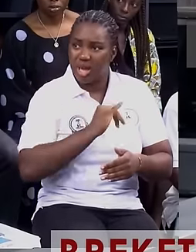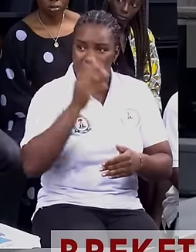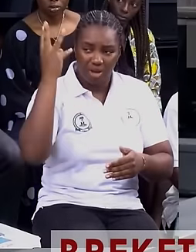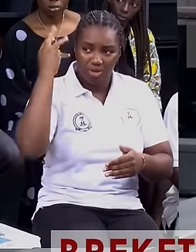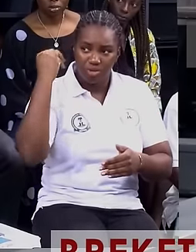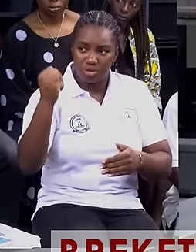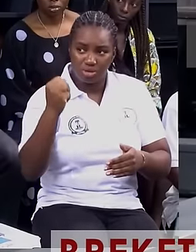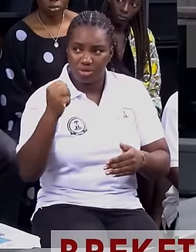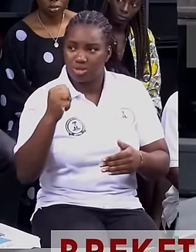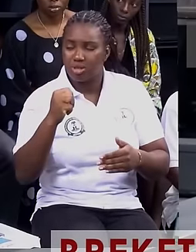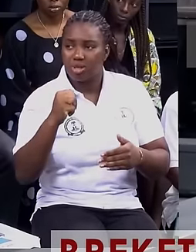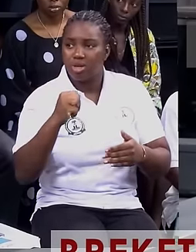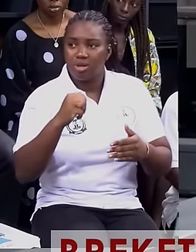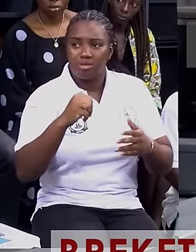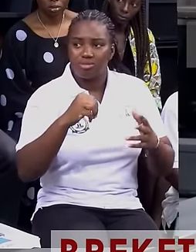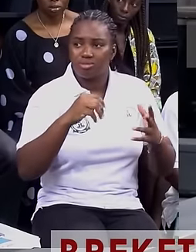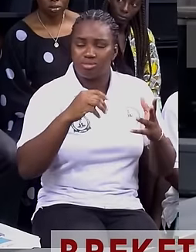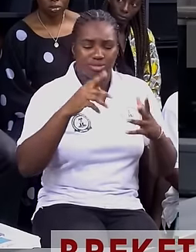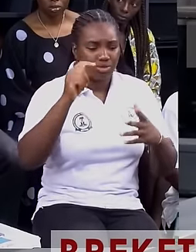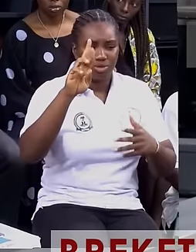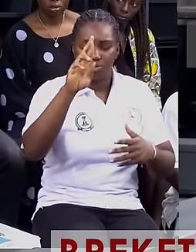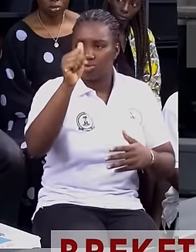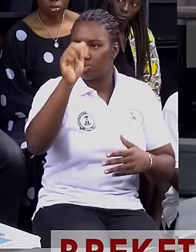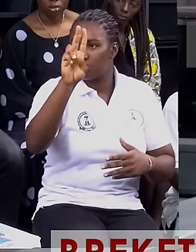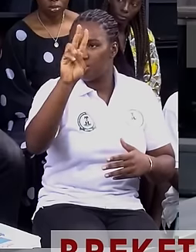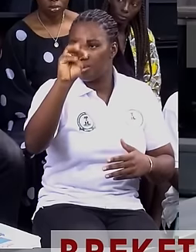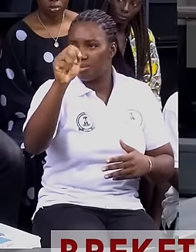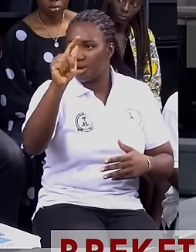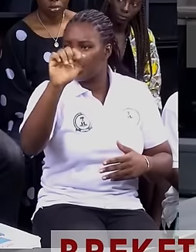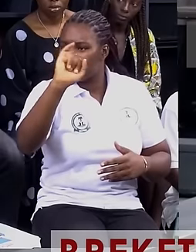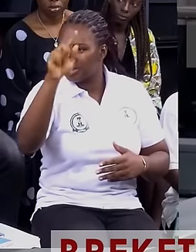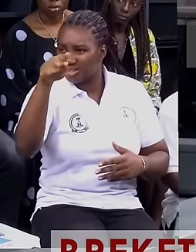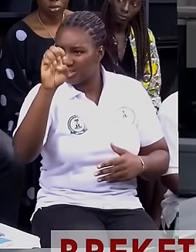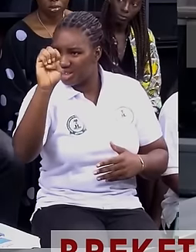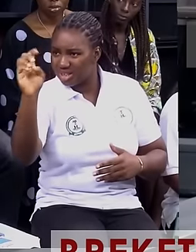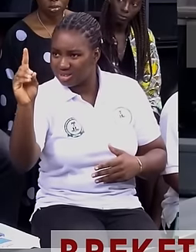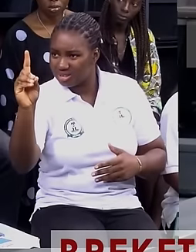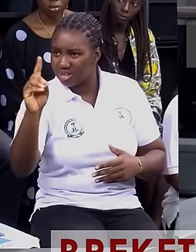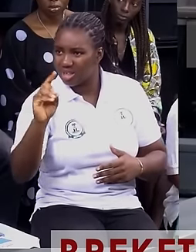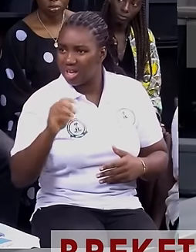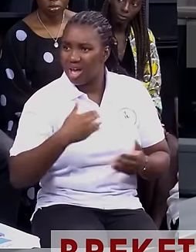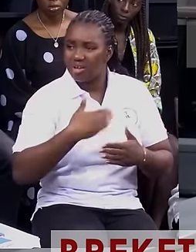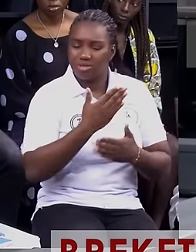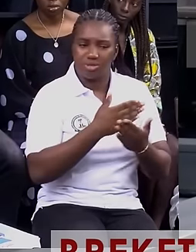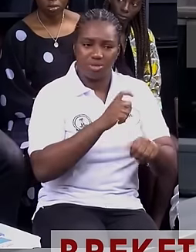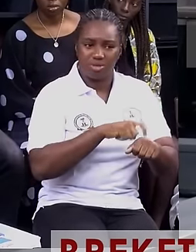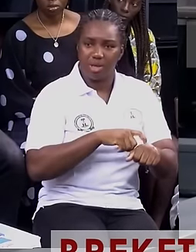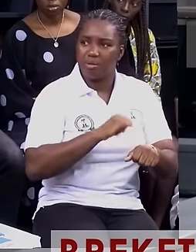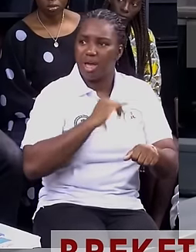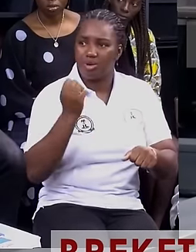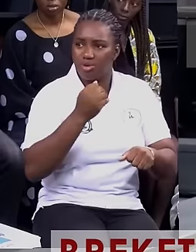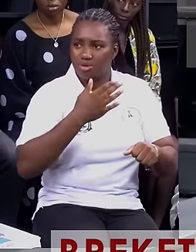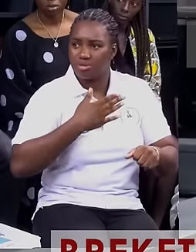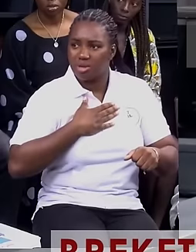I was traumatized. They left me there. They went. So, after some time, I regained myself. I don't know where I'm running to. One spirit just